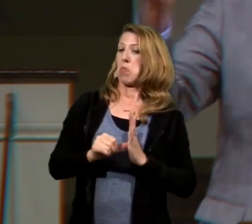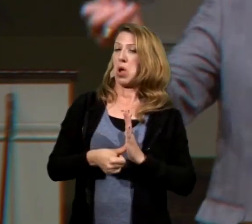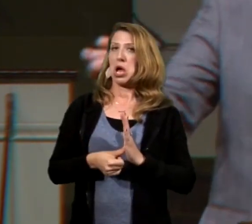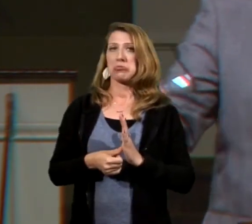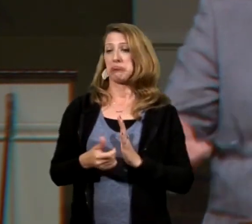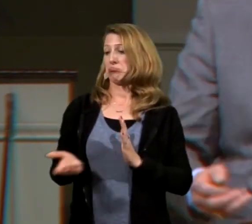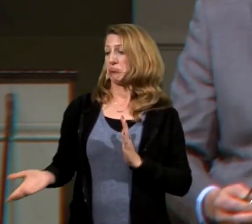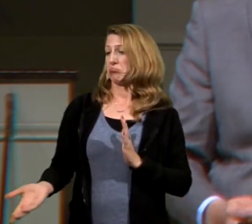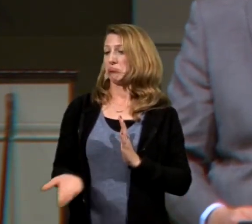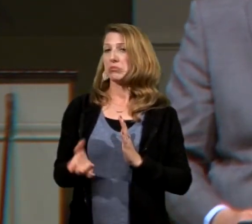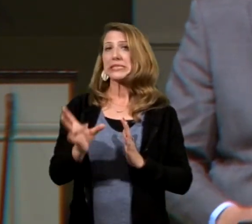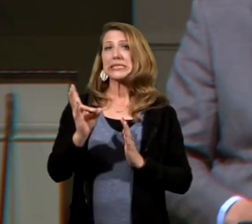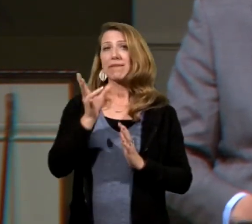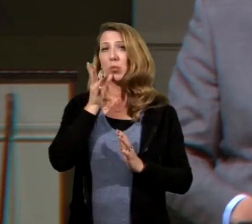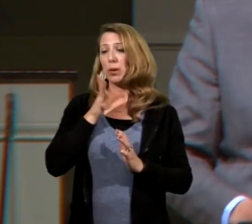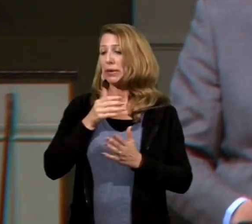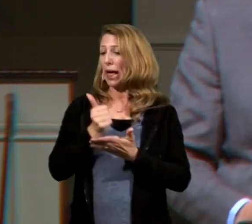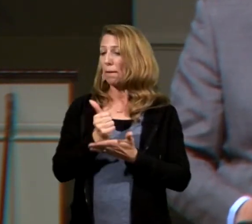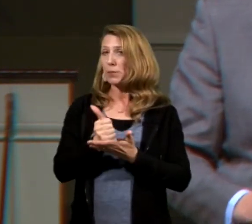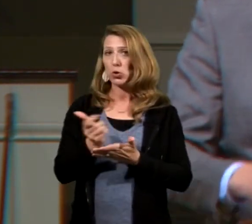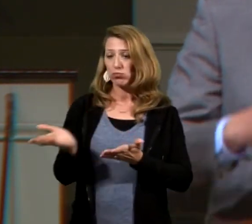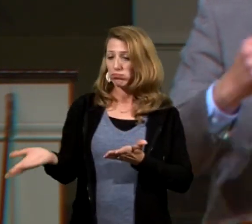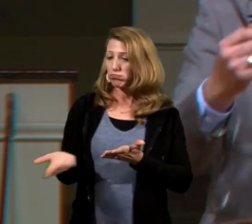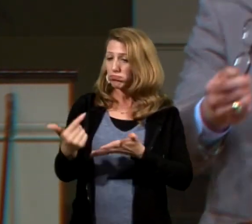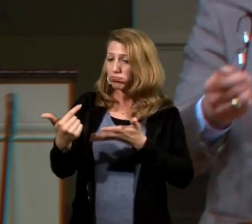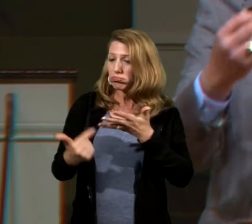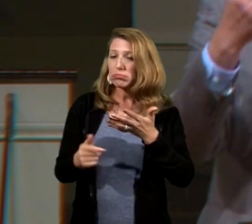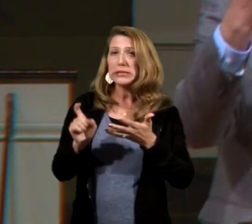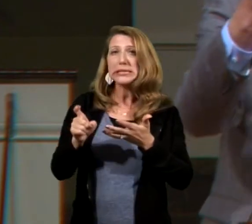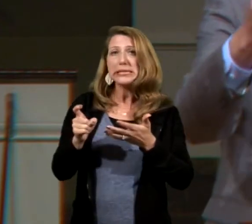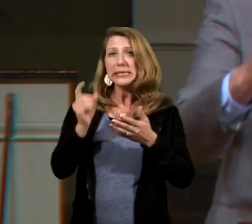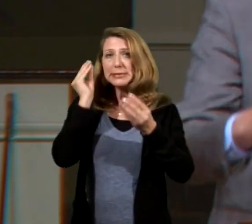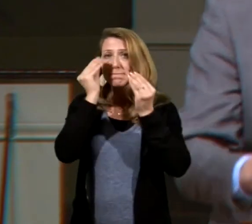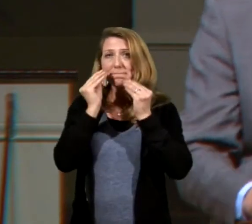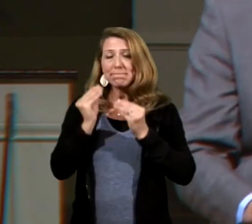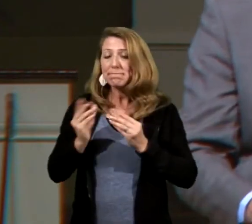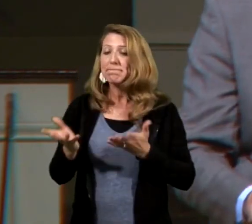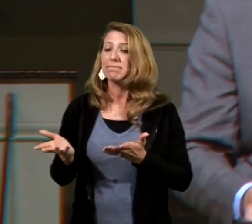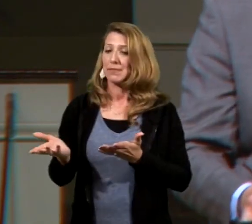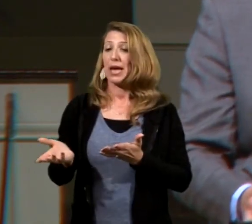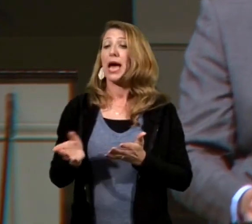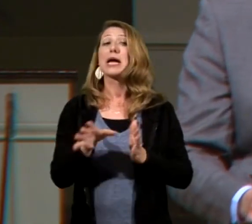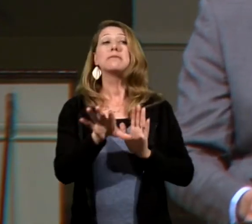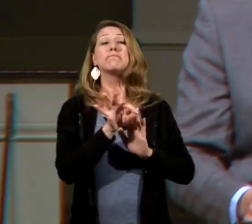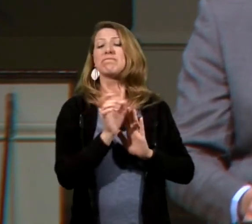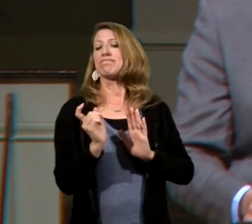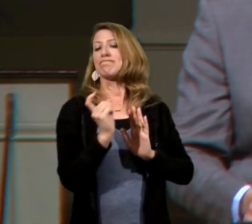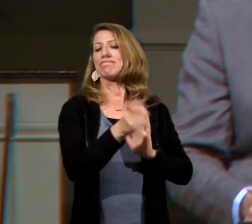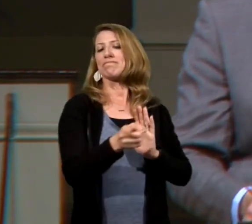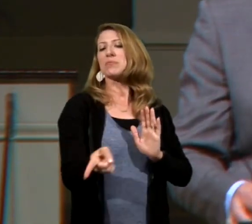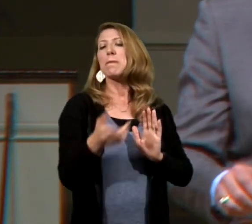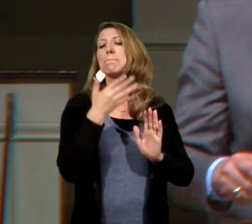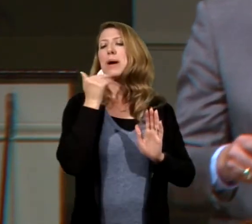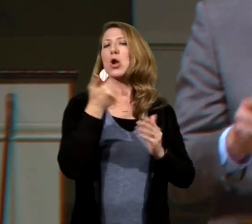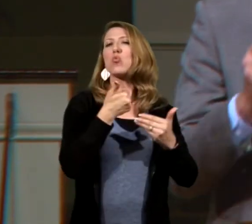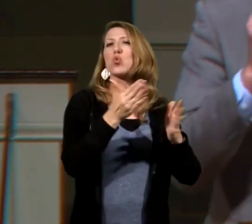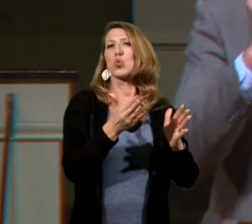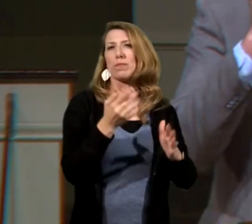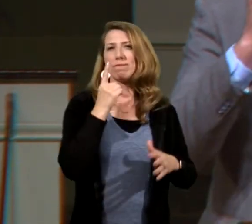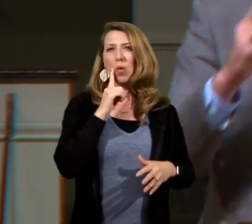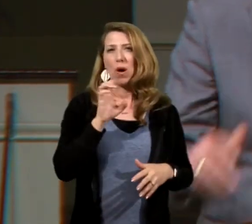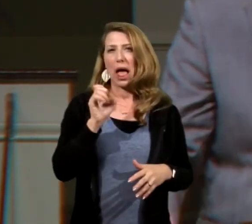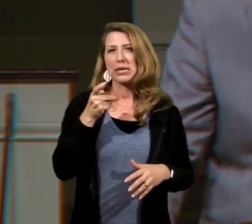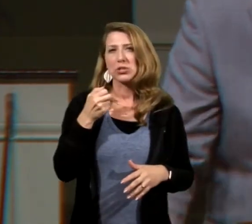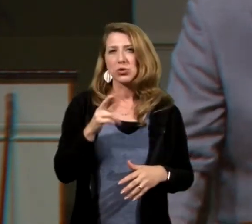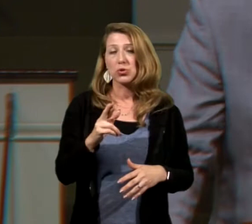gave her all the things she would need for her beautification, and gave her one of the better rooms in the king's house for her ladies. Look, if you would